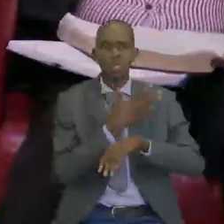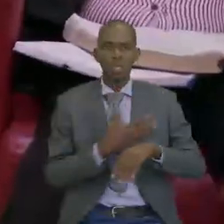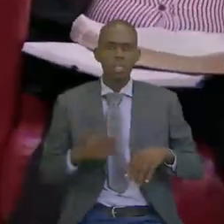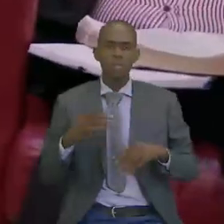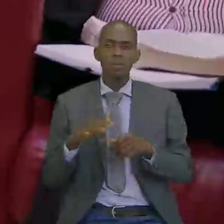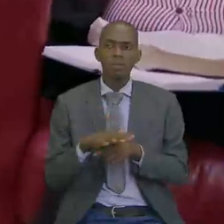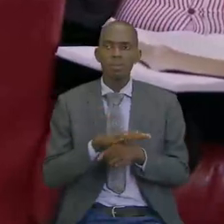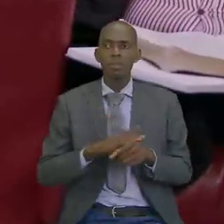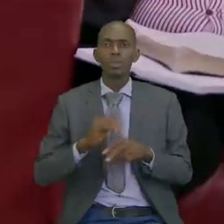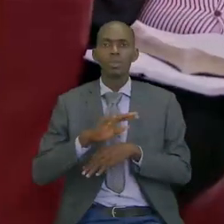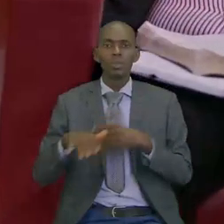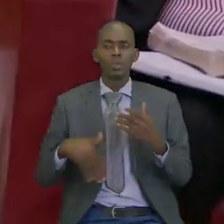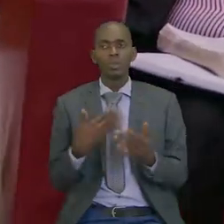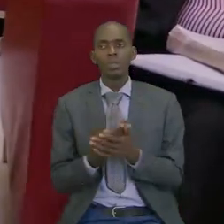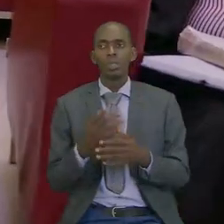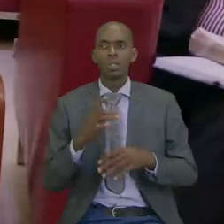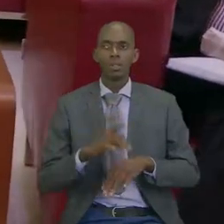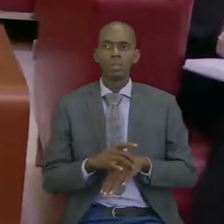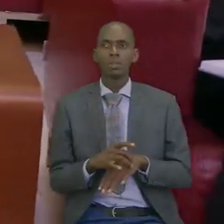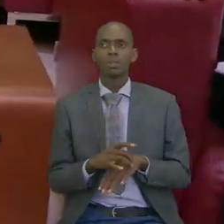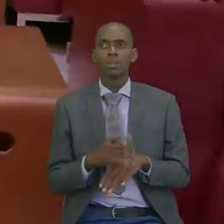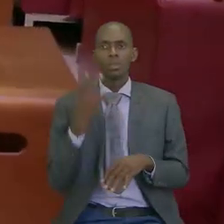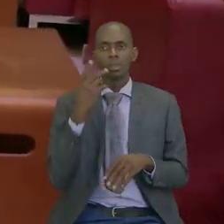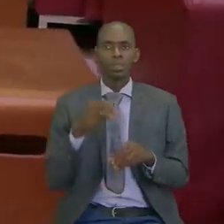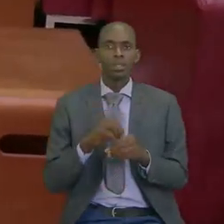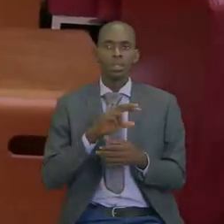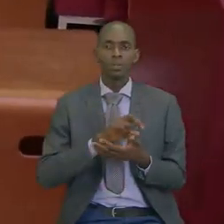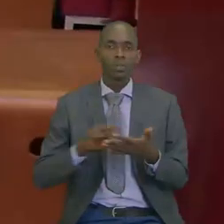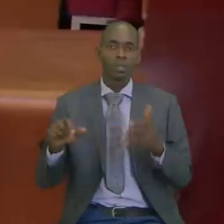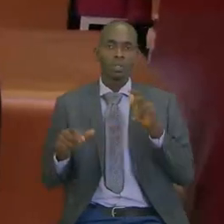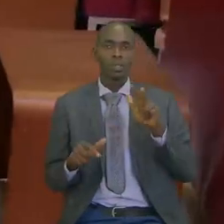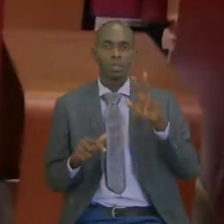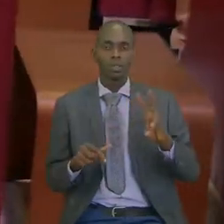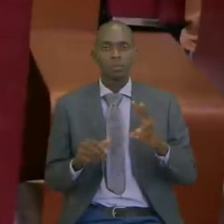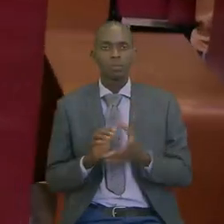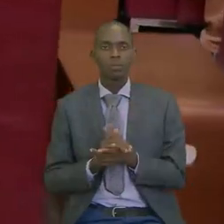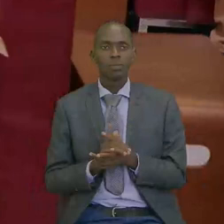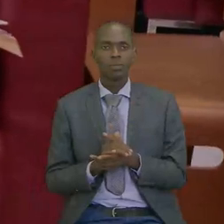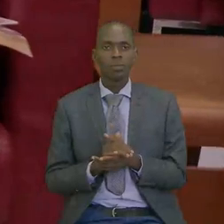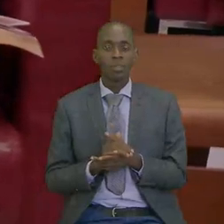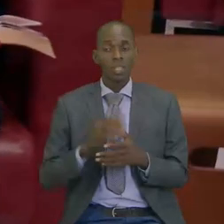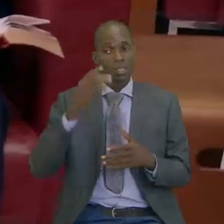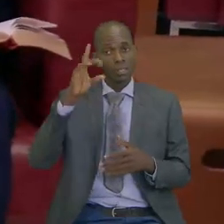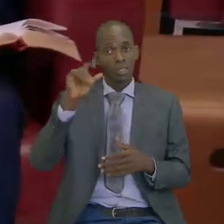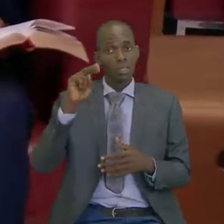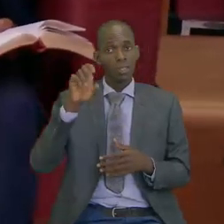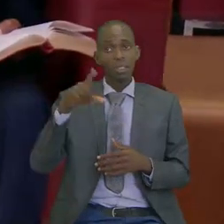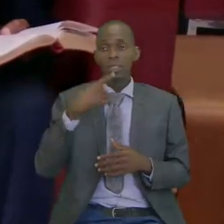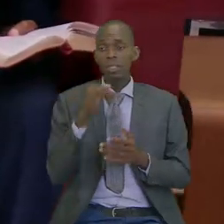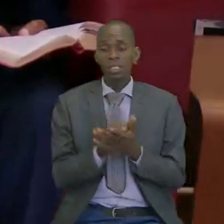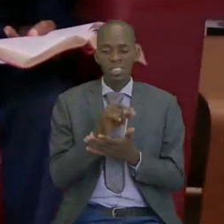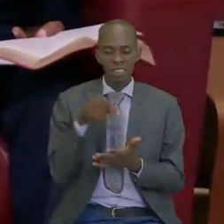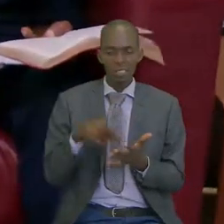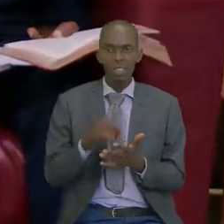that filled the whole earth. Verse 36, in verse 36, Daniel said, this is the